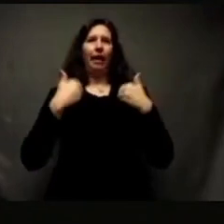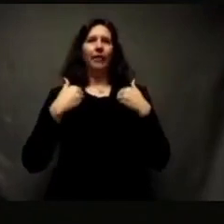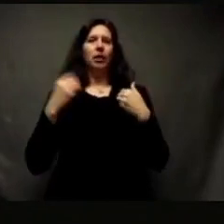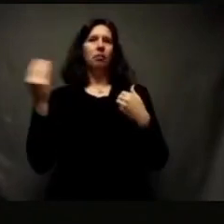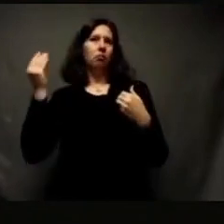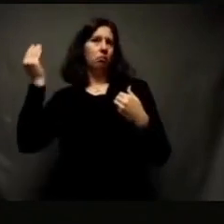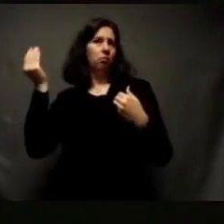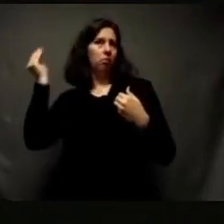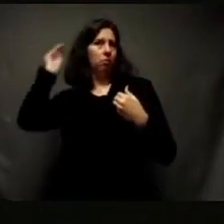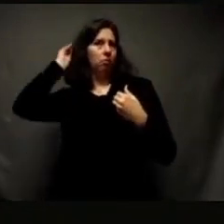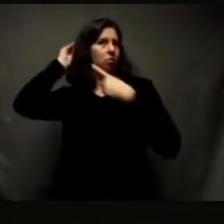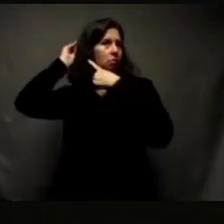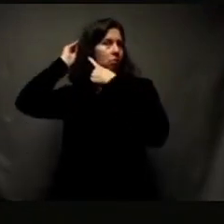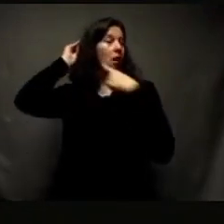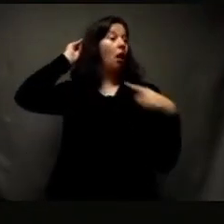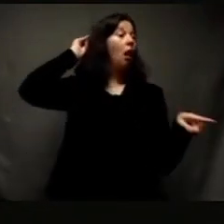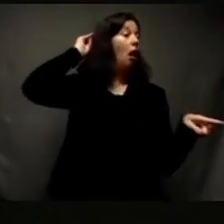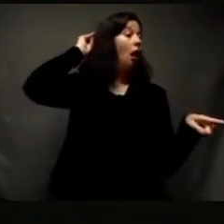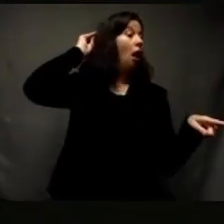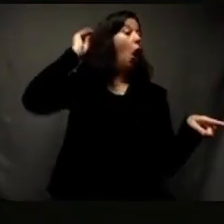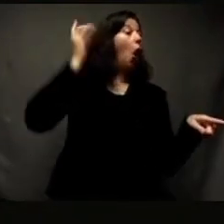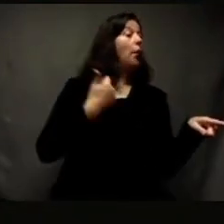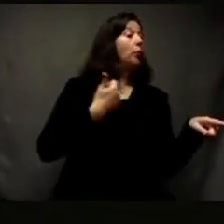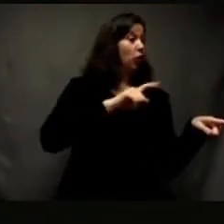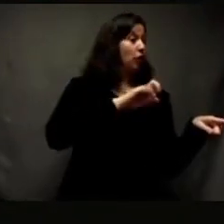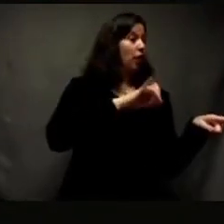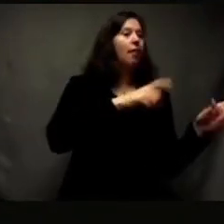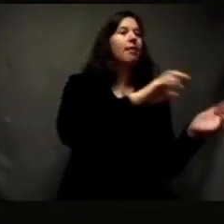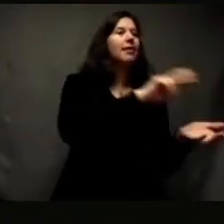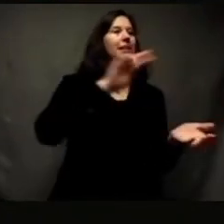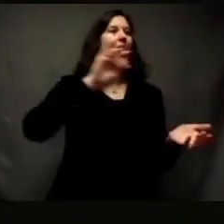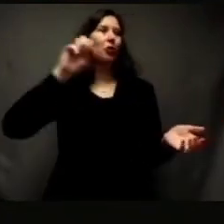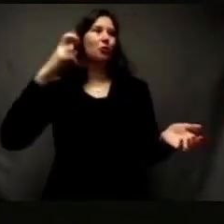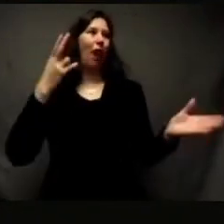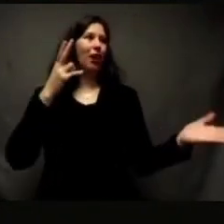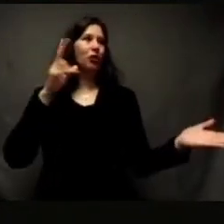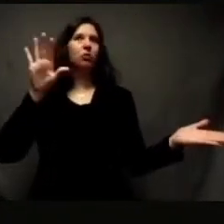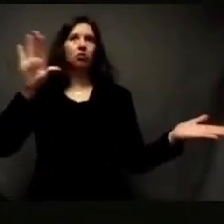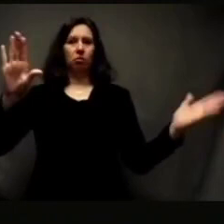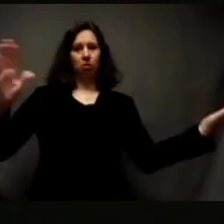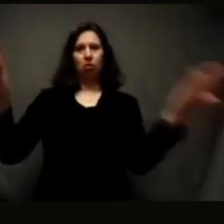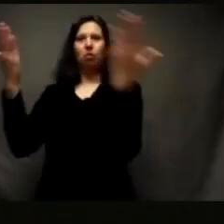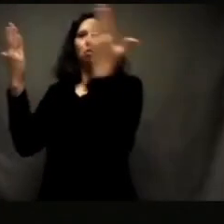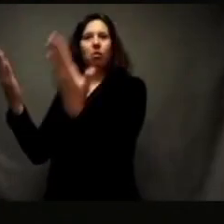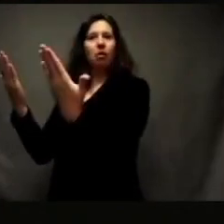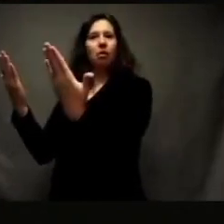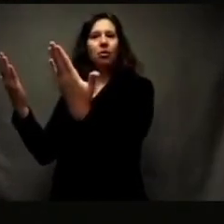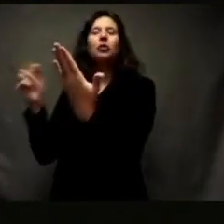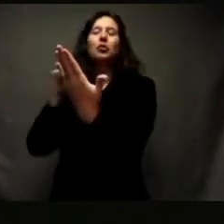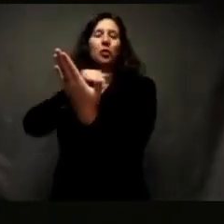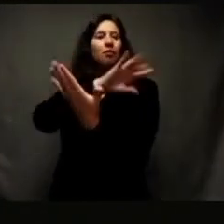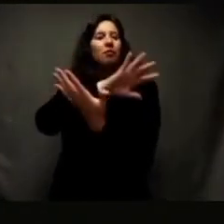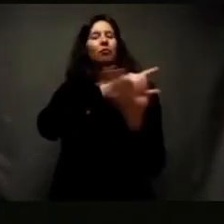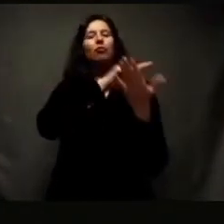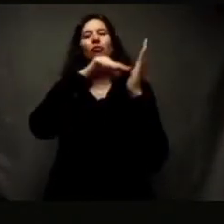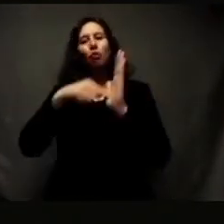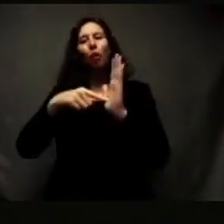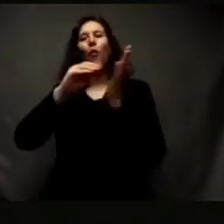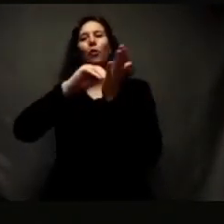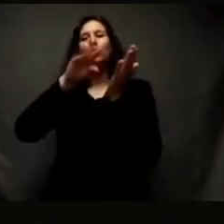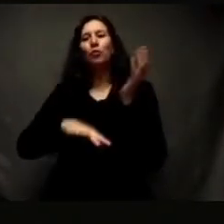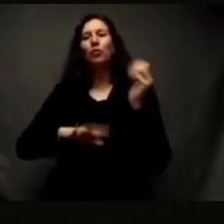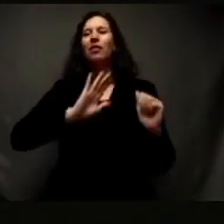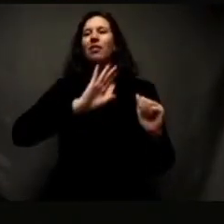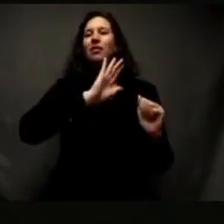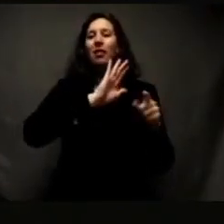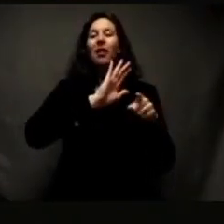as they work and say, oh, you're trying to do that. Let's see how this one shows it. So you'll see that the arrow to